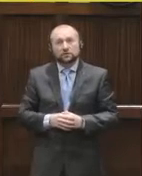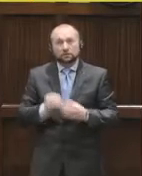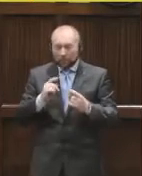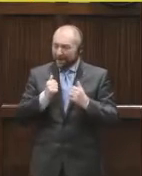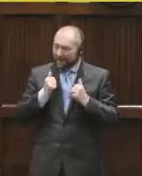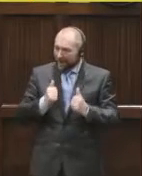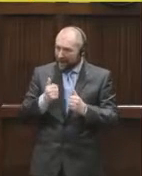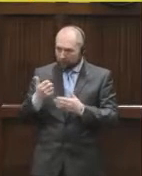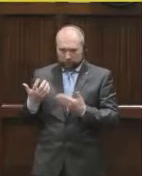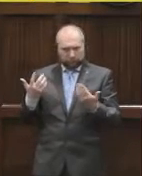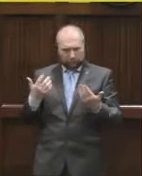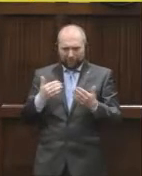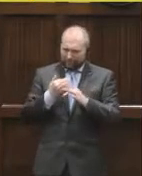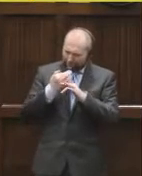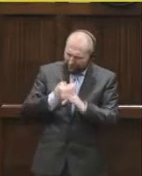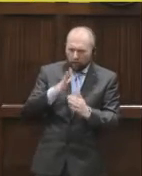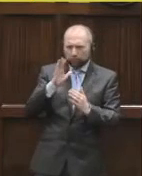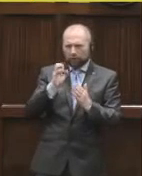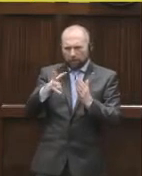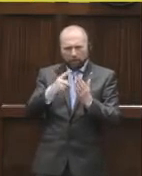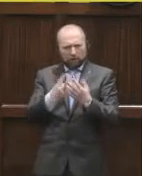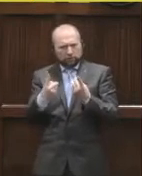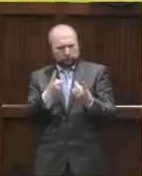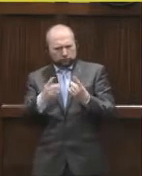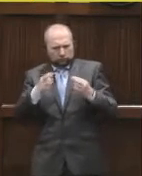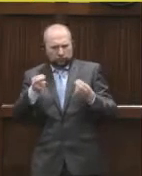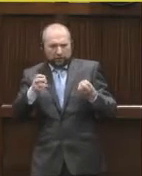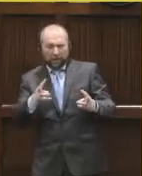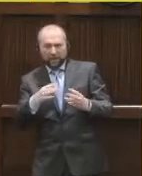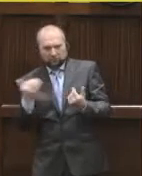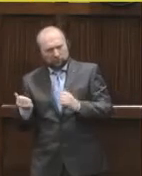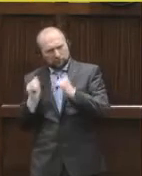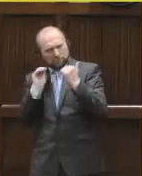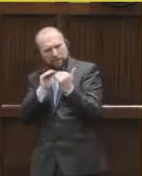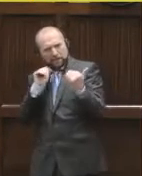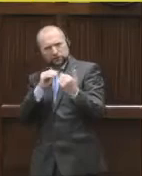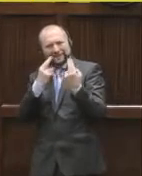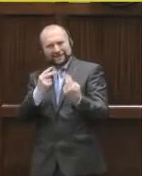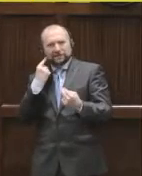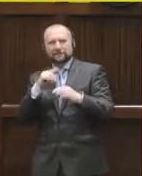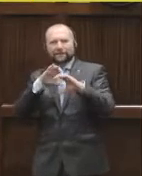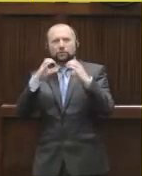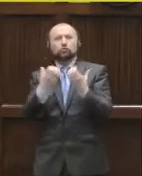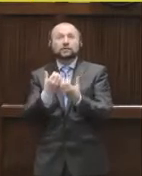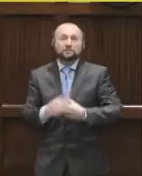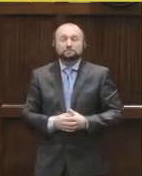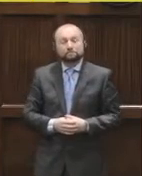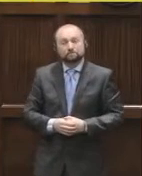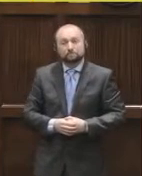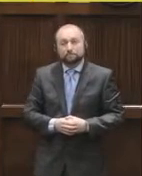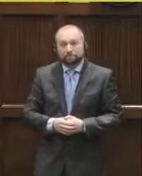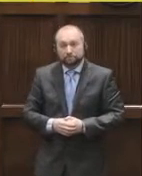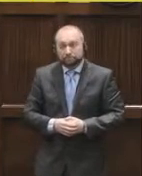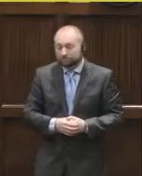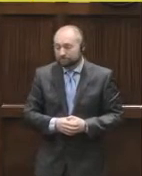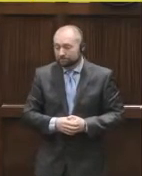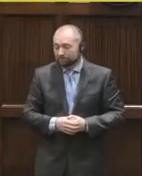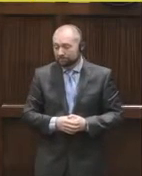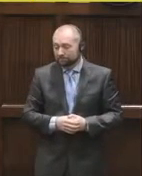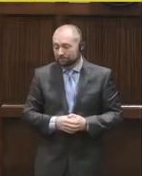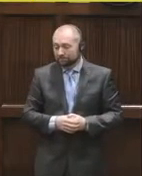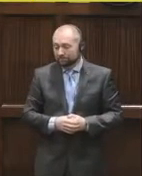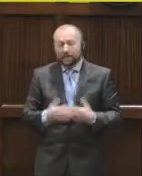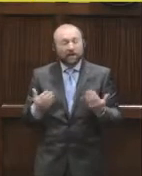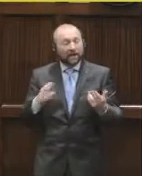to implementing, the legislation and assisting people with ISL, and at least